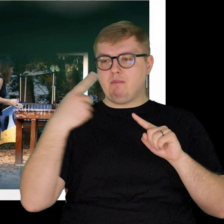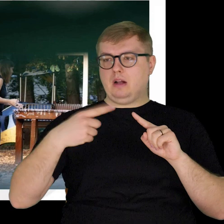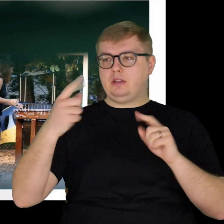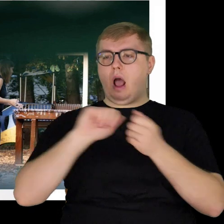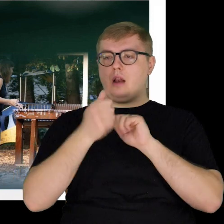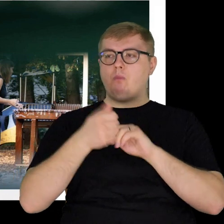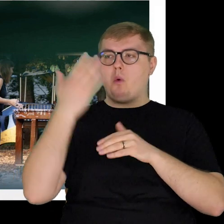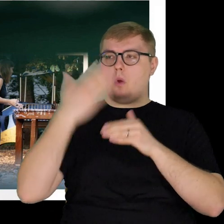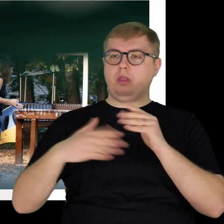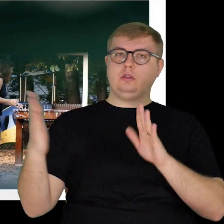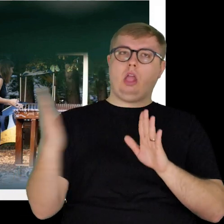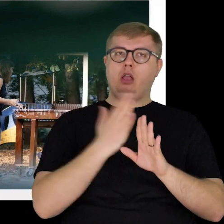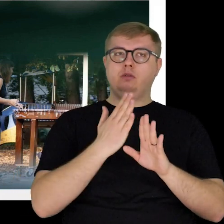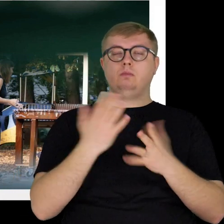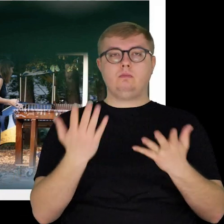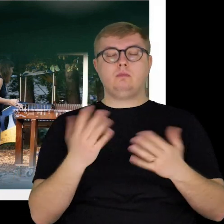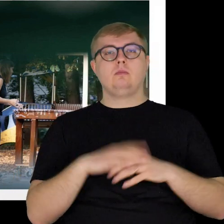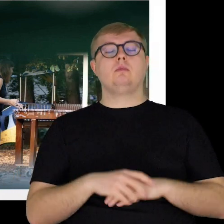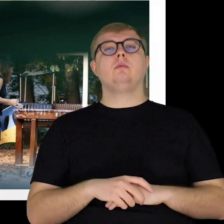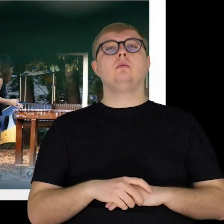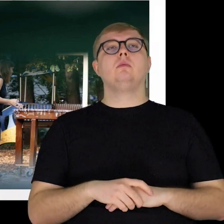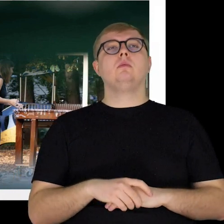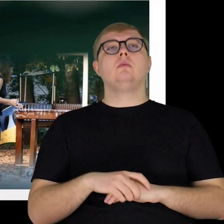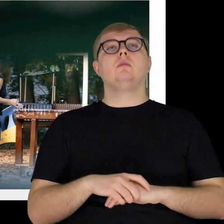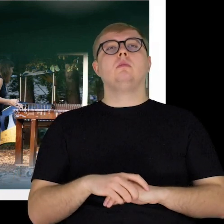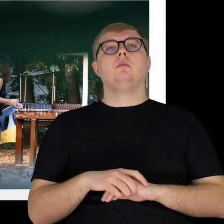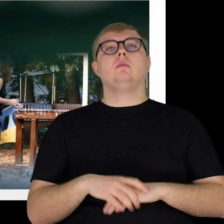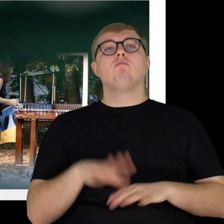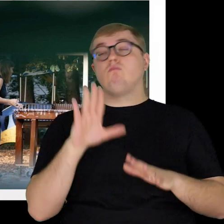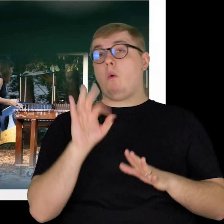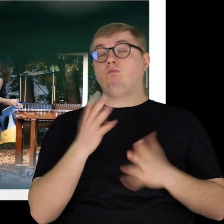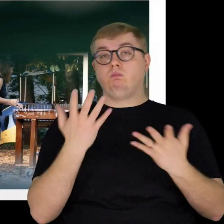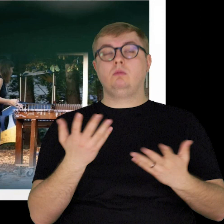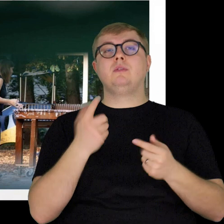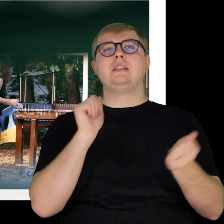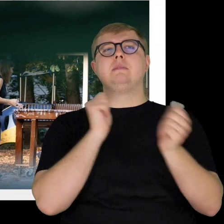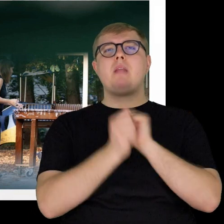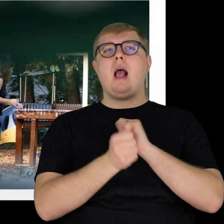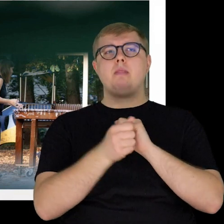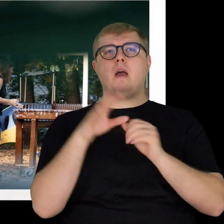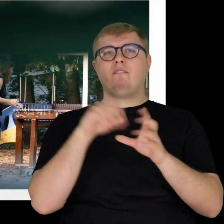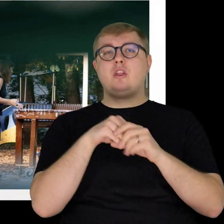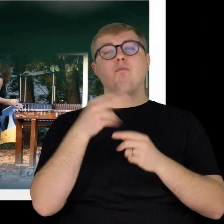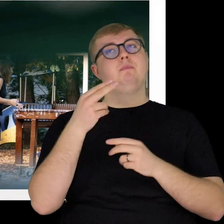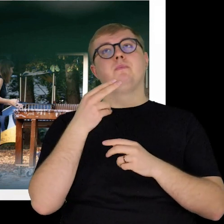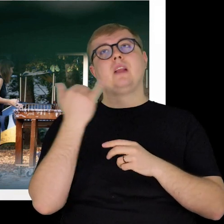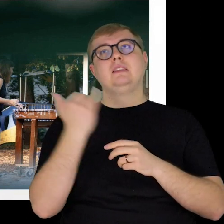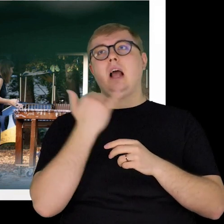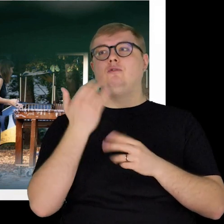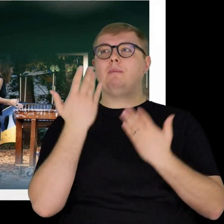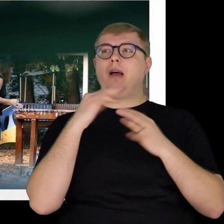Because the change is not, and how also change cannot always be for the best, but can be